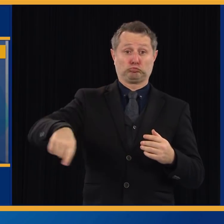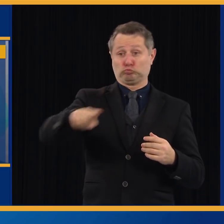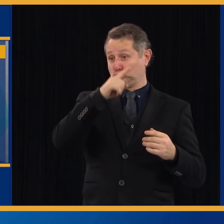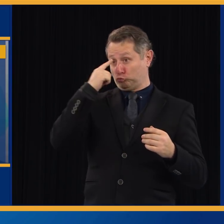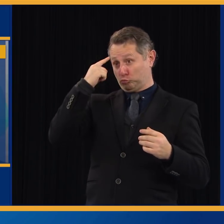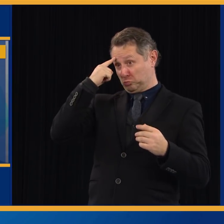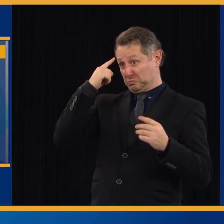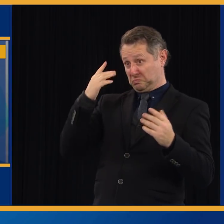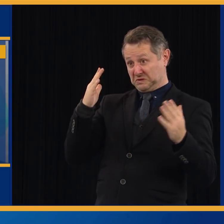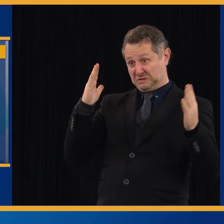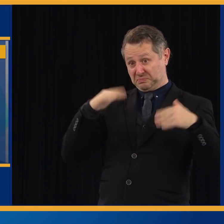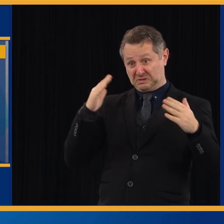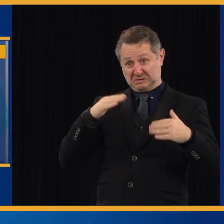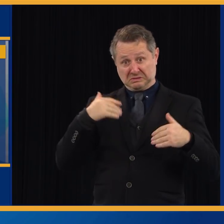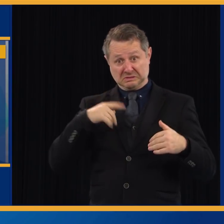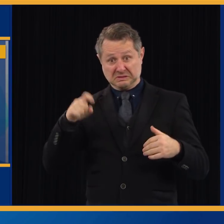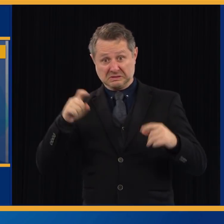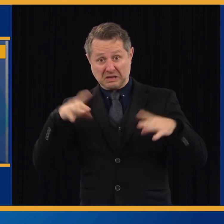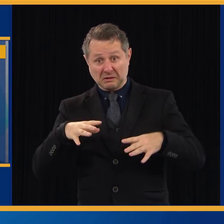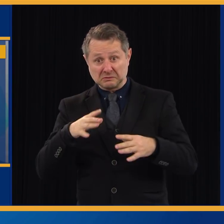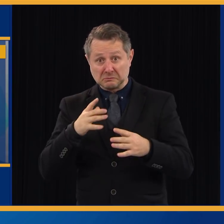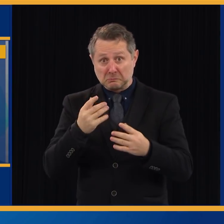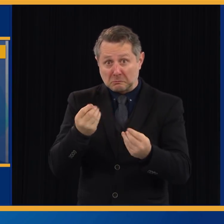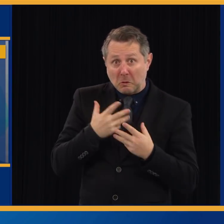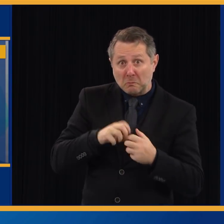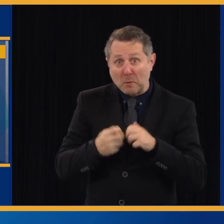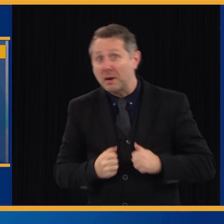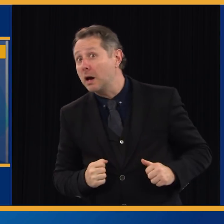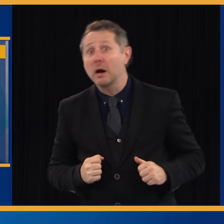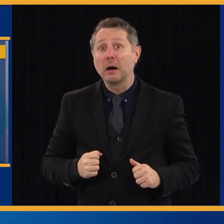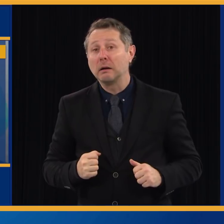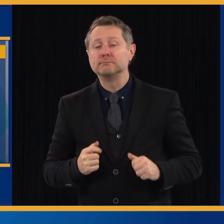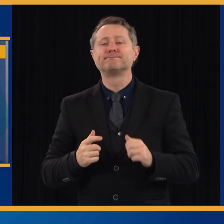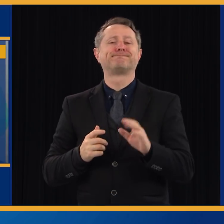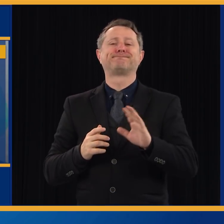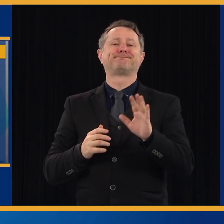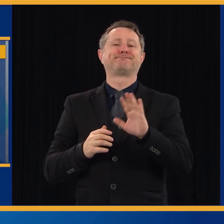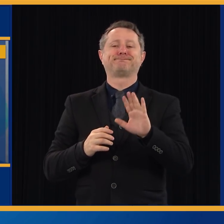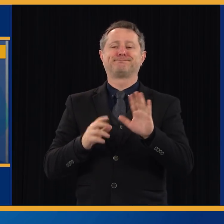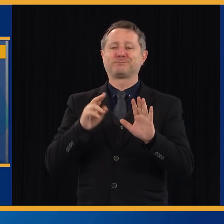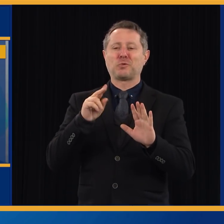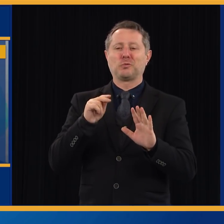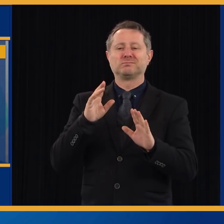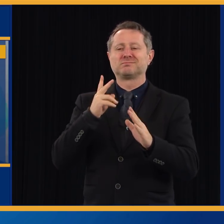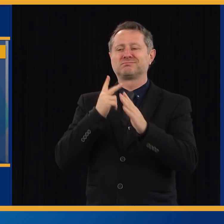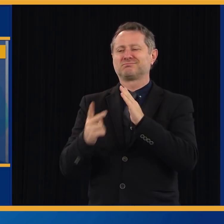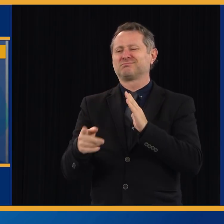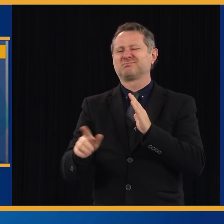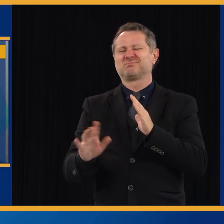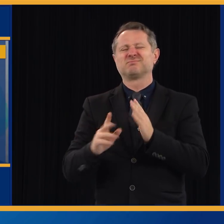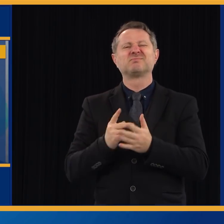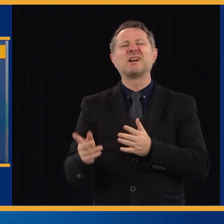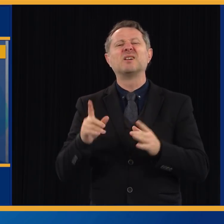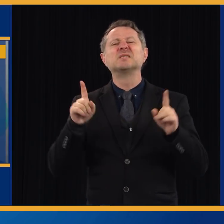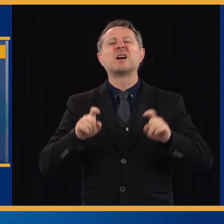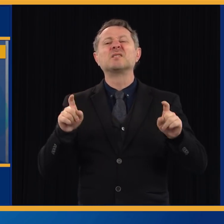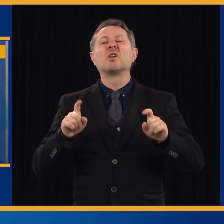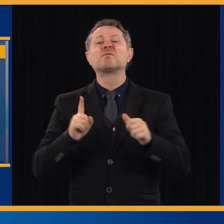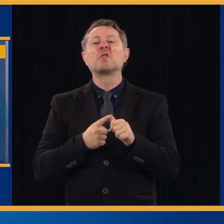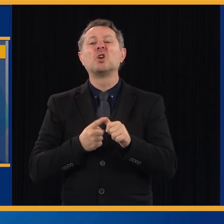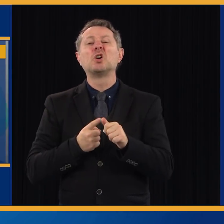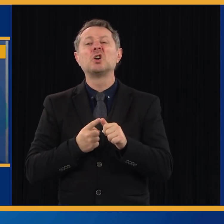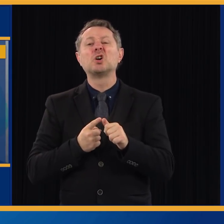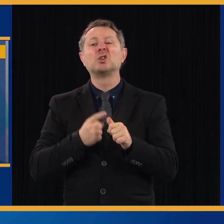issue, right? Testing we do in this country, and nobody really noticed. We have a whole system. It's a private